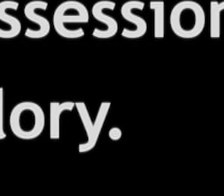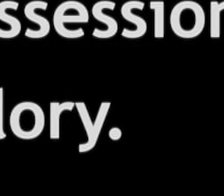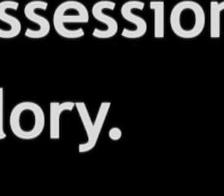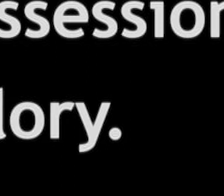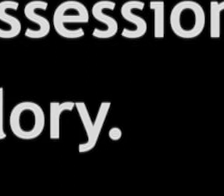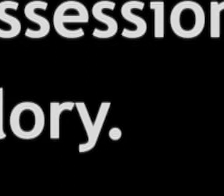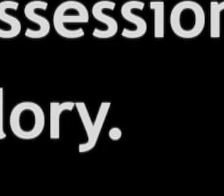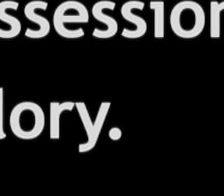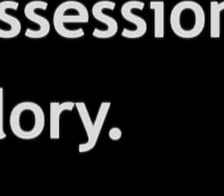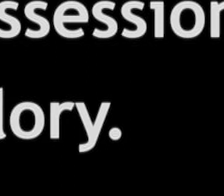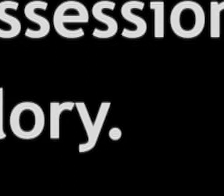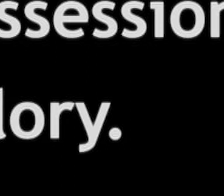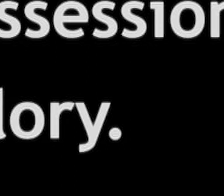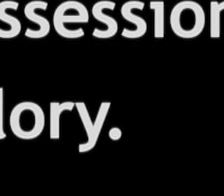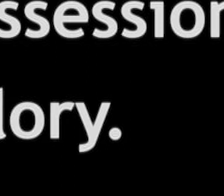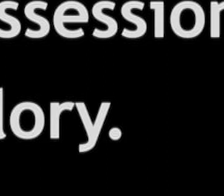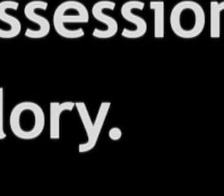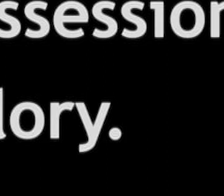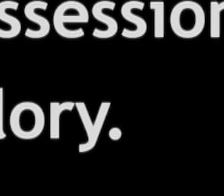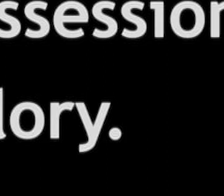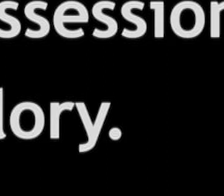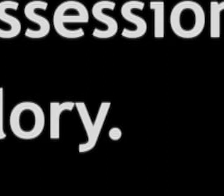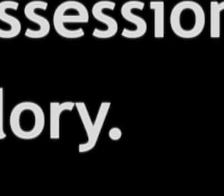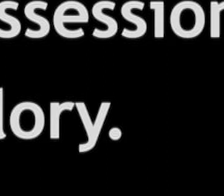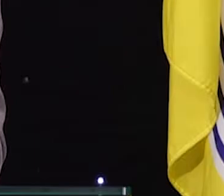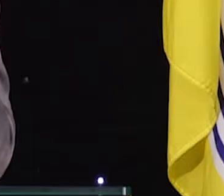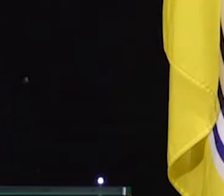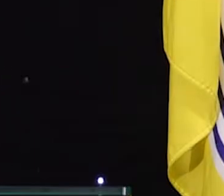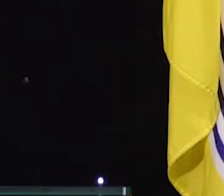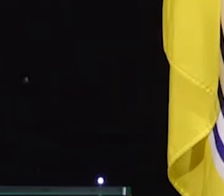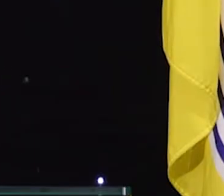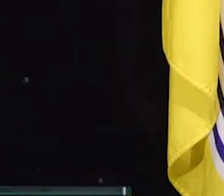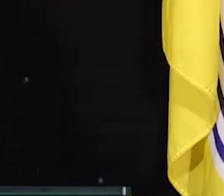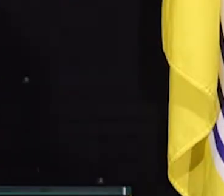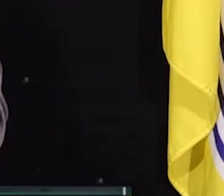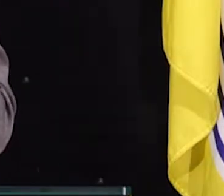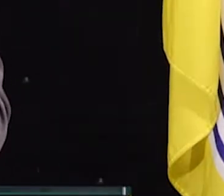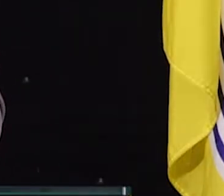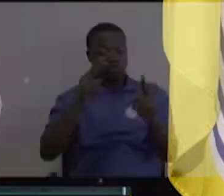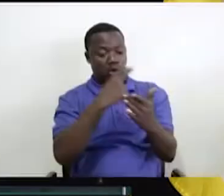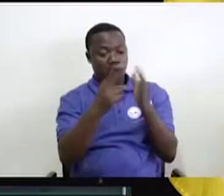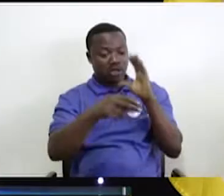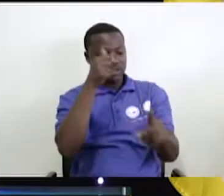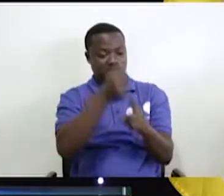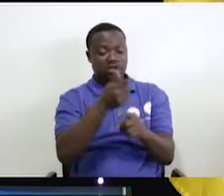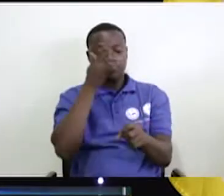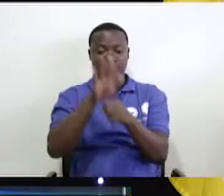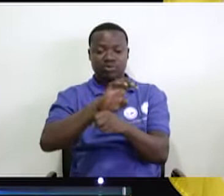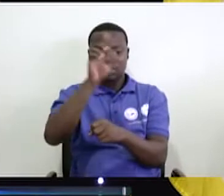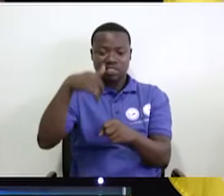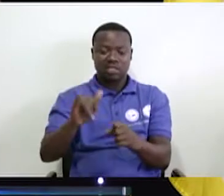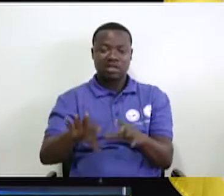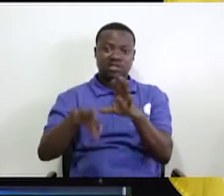the praise of his glory. Now, so this Holy Spirit, it is the promised eternal